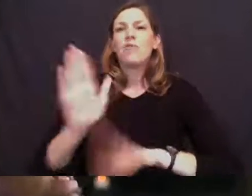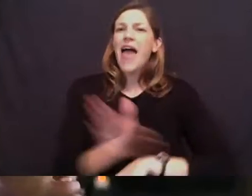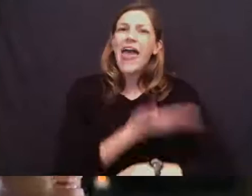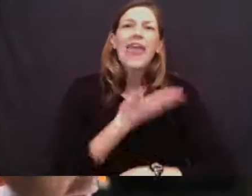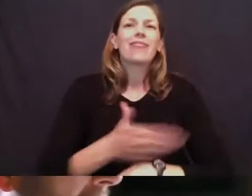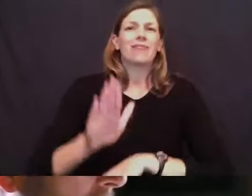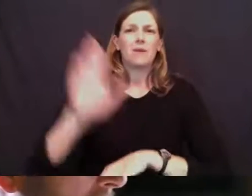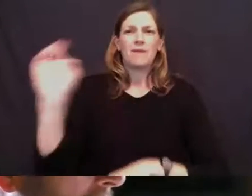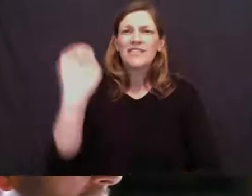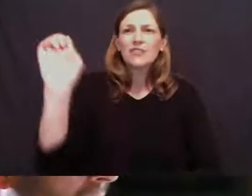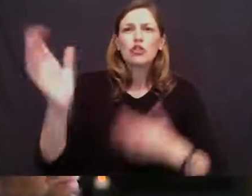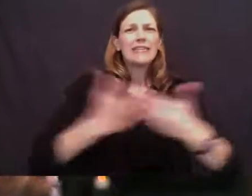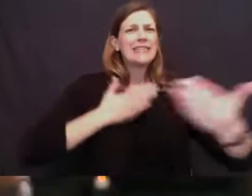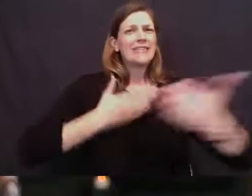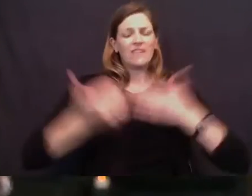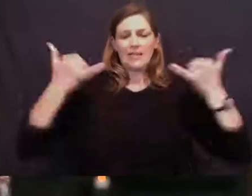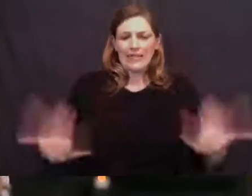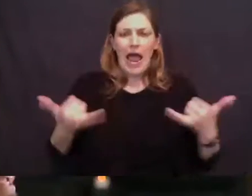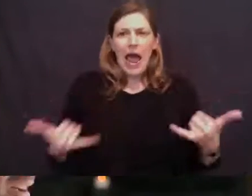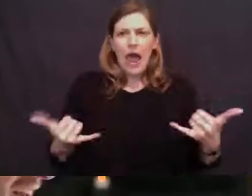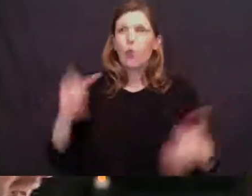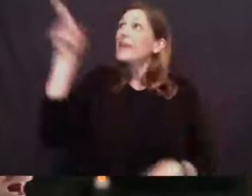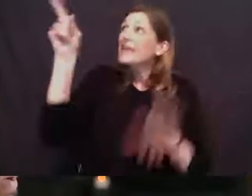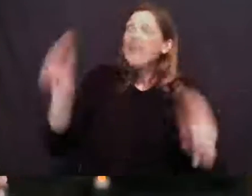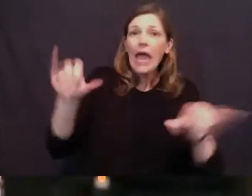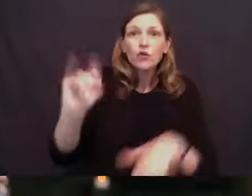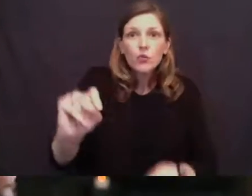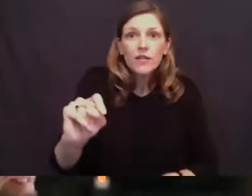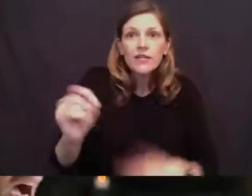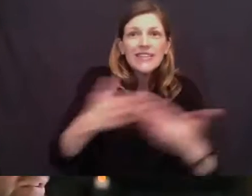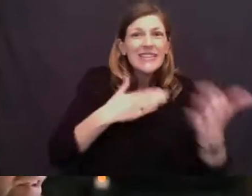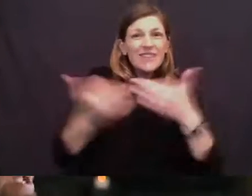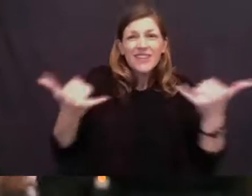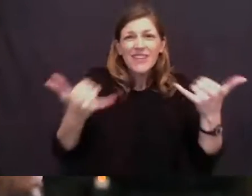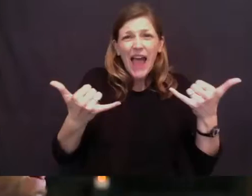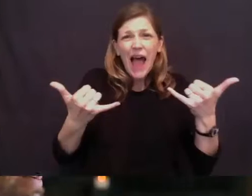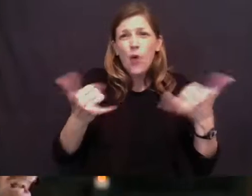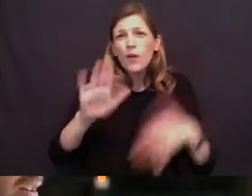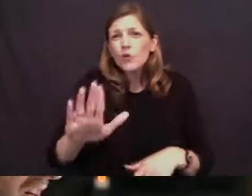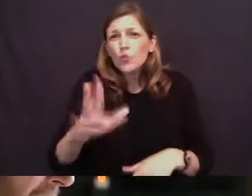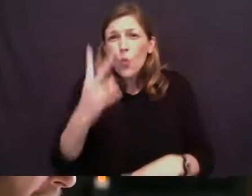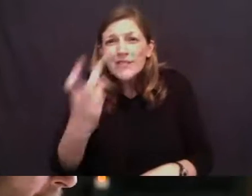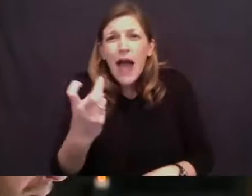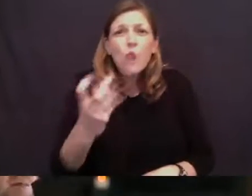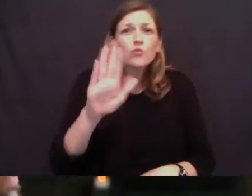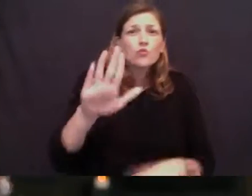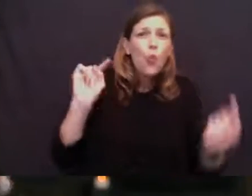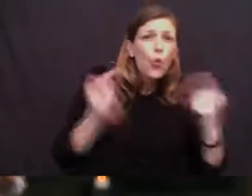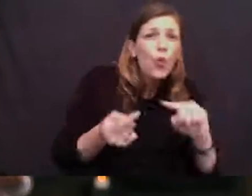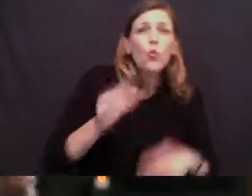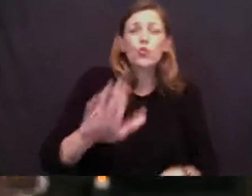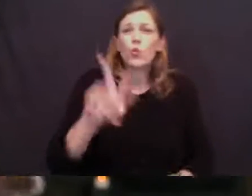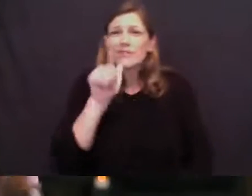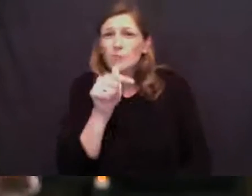Even now, he can do it. Even now, in your doubts, in your hurt, in your disappointment, he